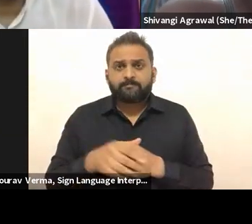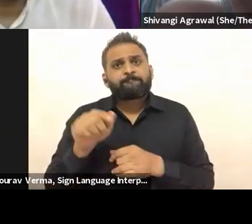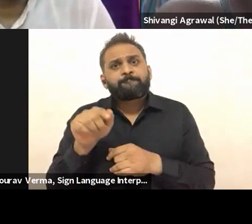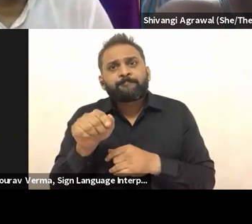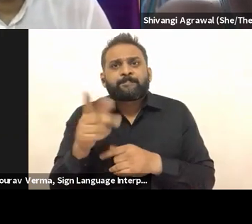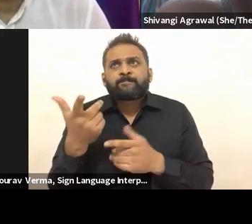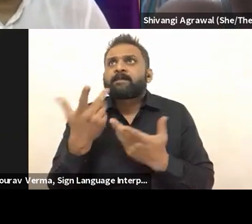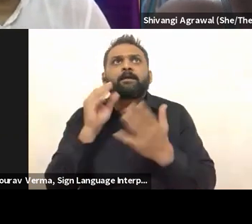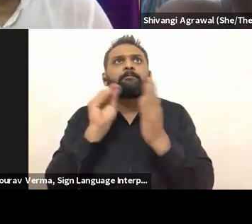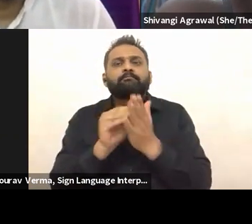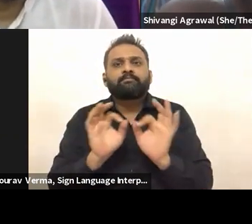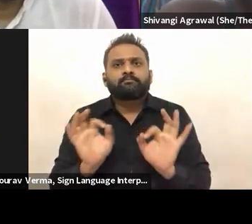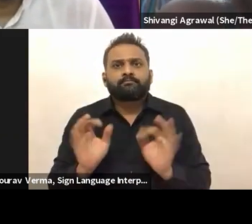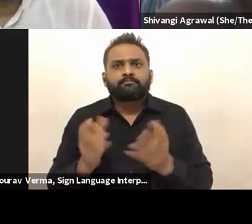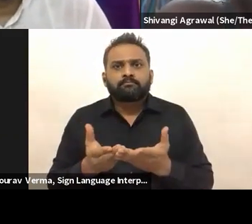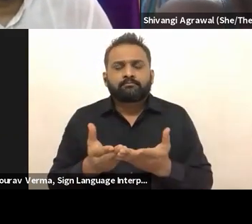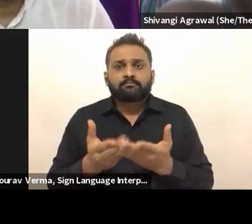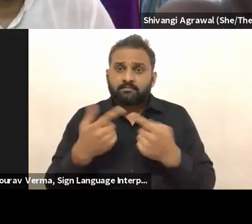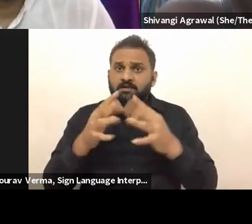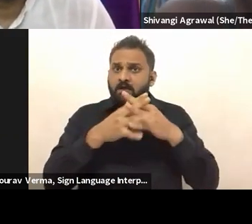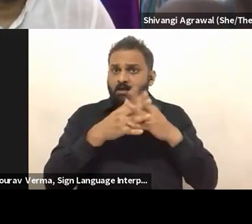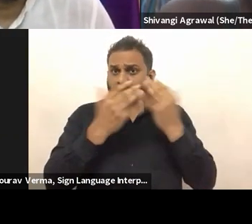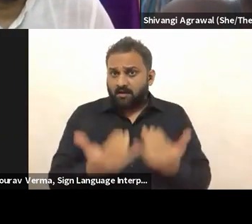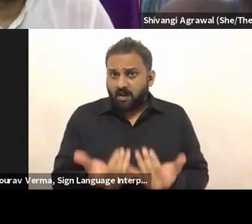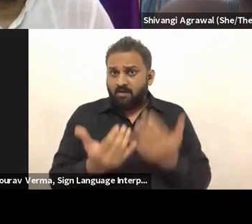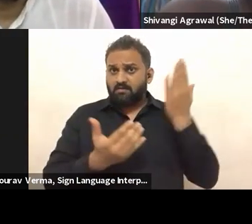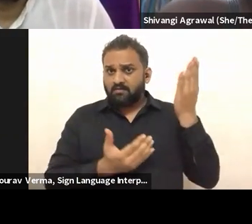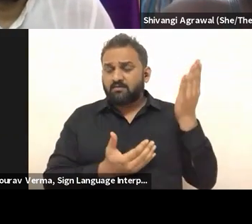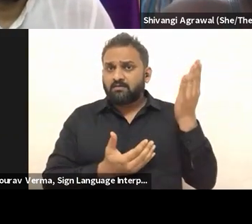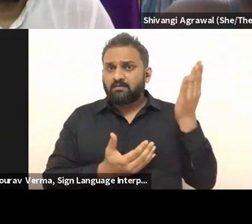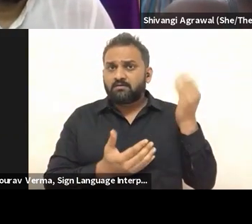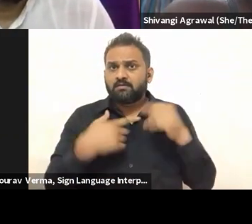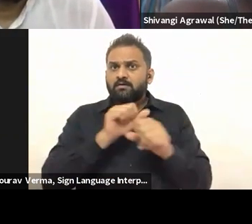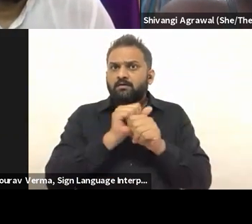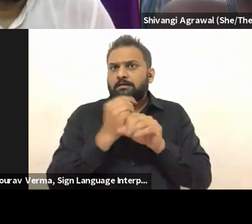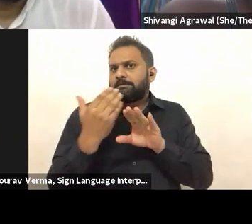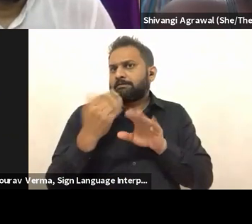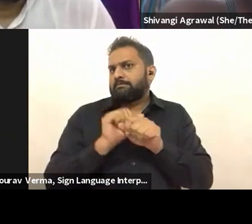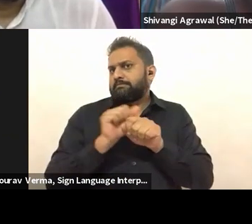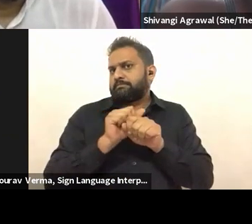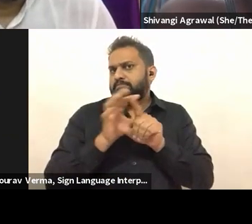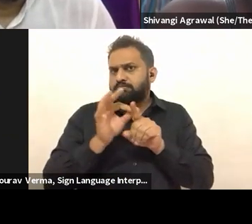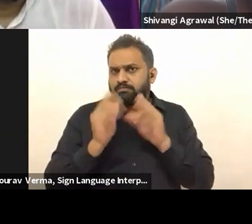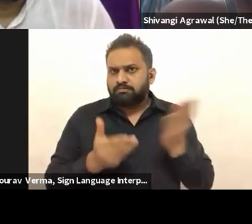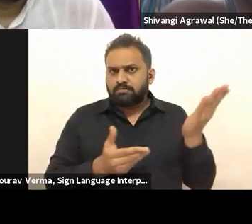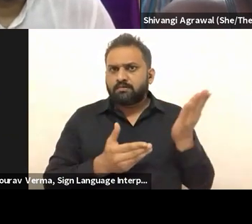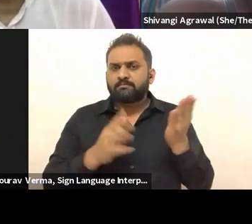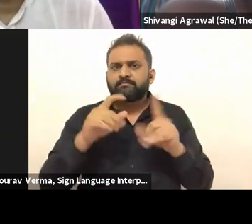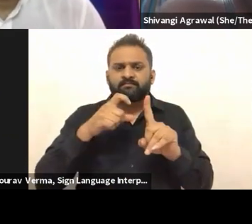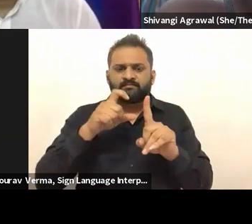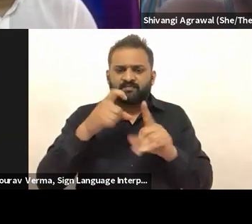all. Like even in the US now, that work is being done with a film that is called Crip Camp, that